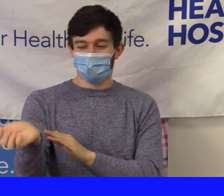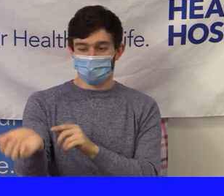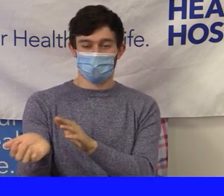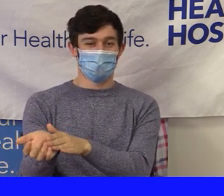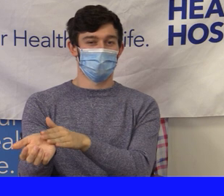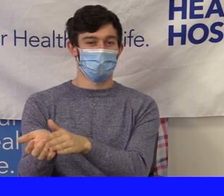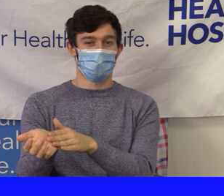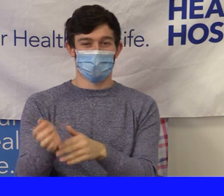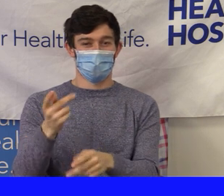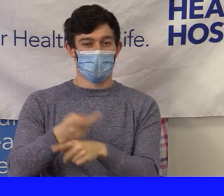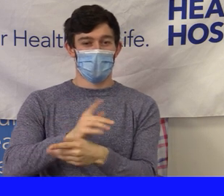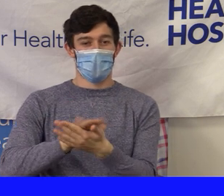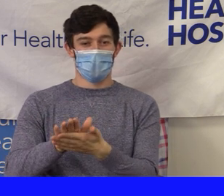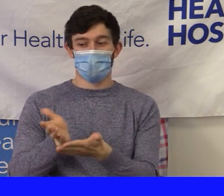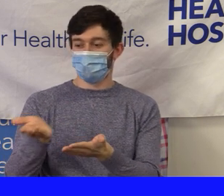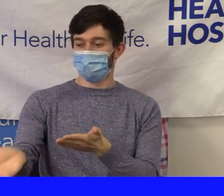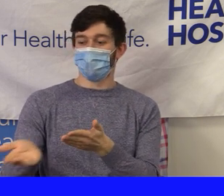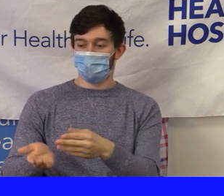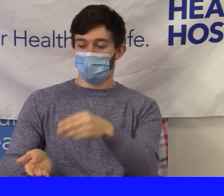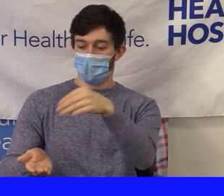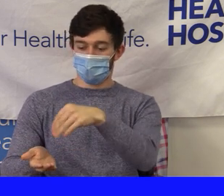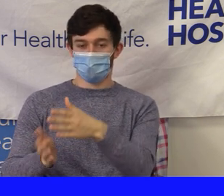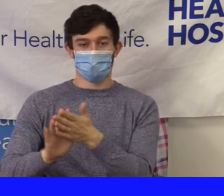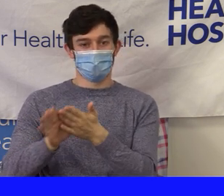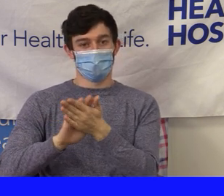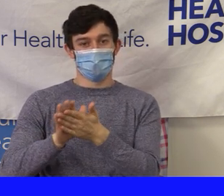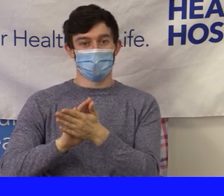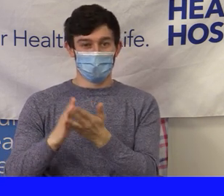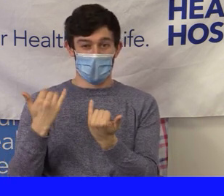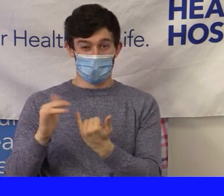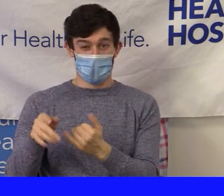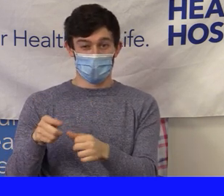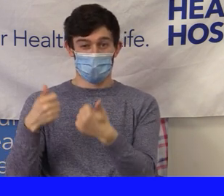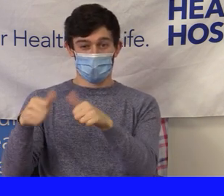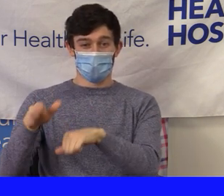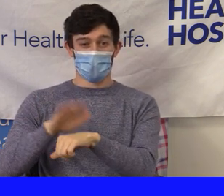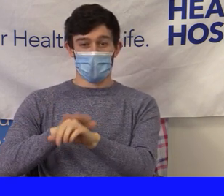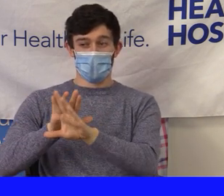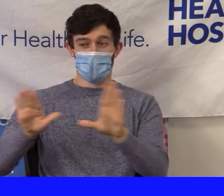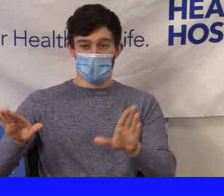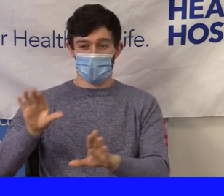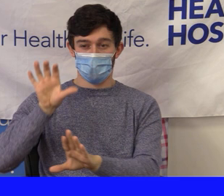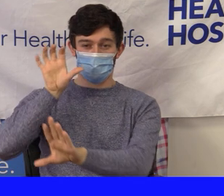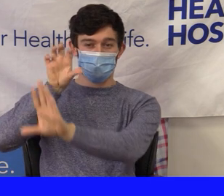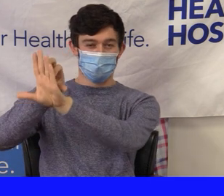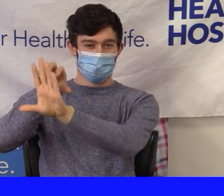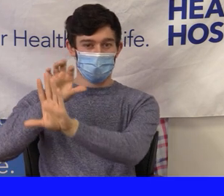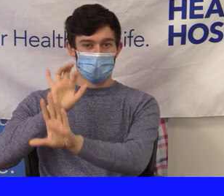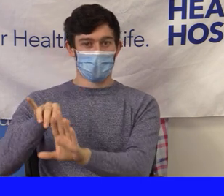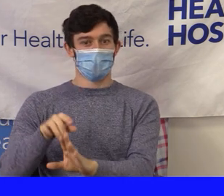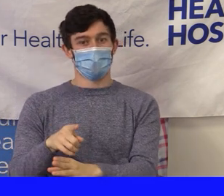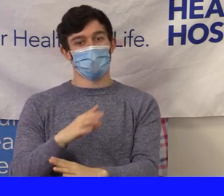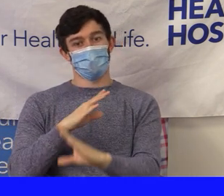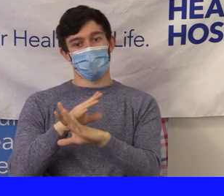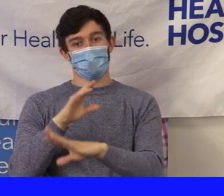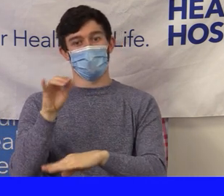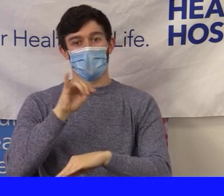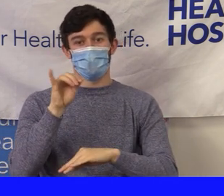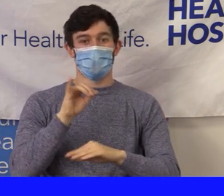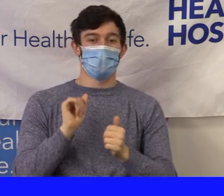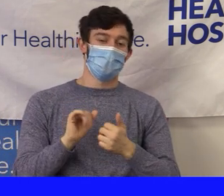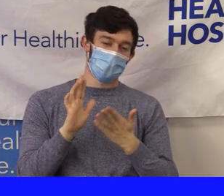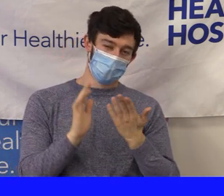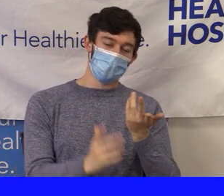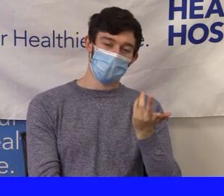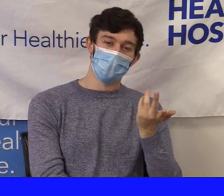you know, today many of those hand sanitizers are wall mounted, and so it's another infection prevention